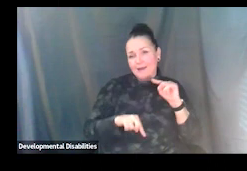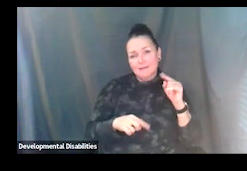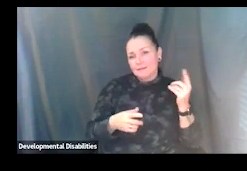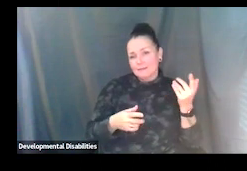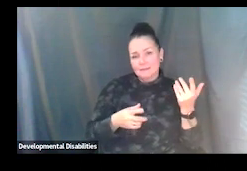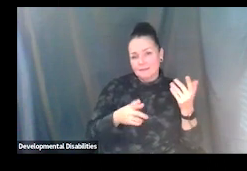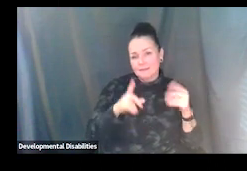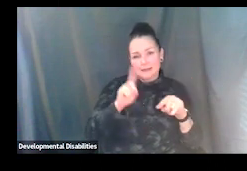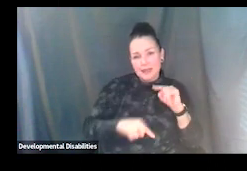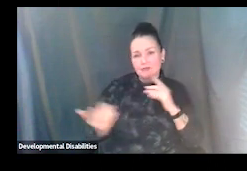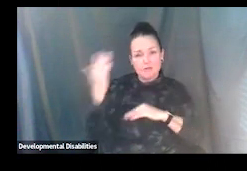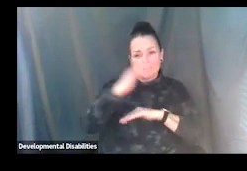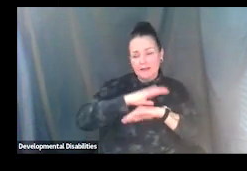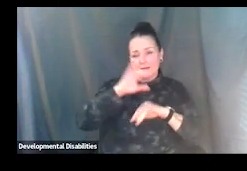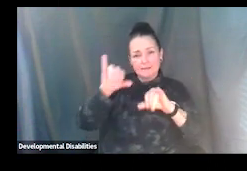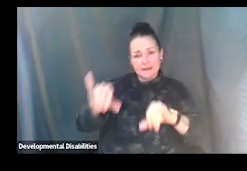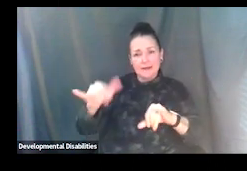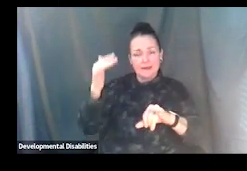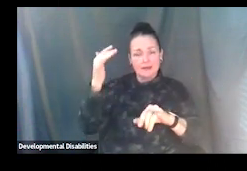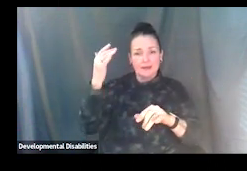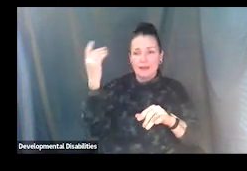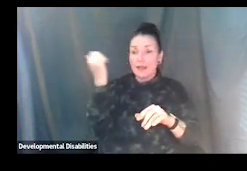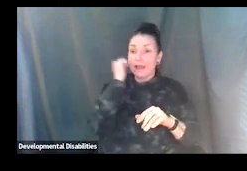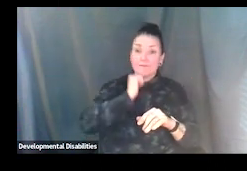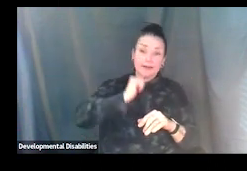being called because of something that has happened.